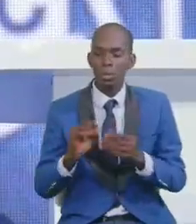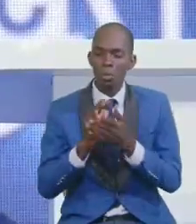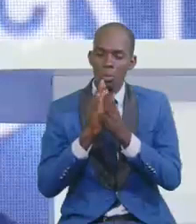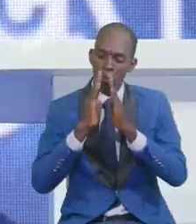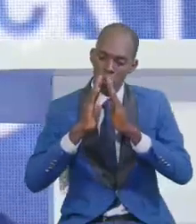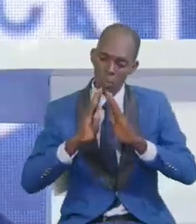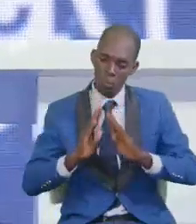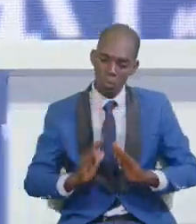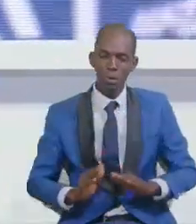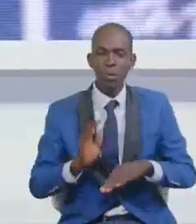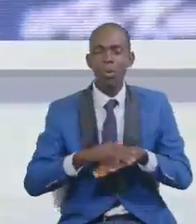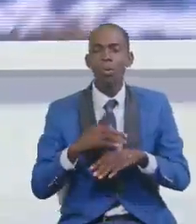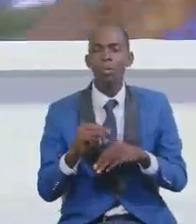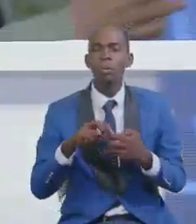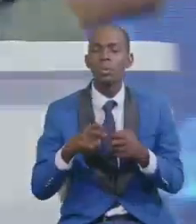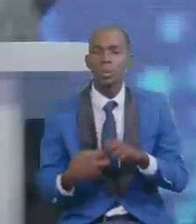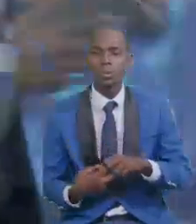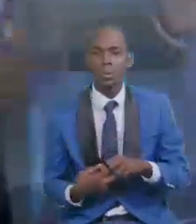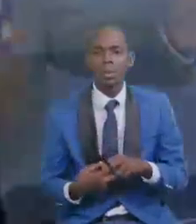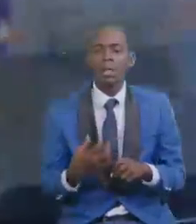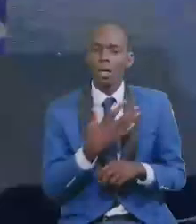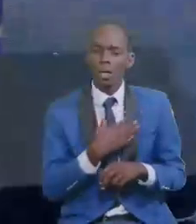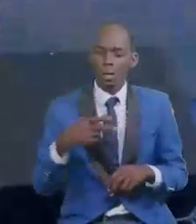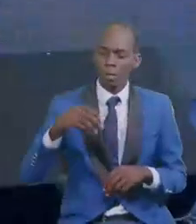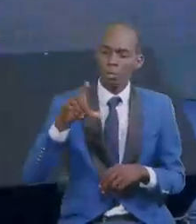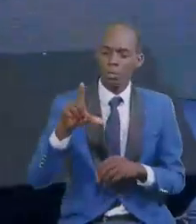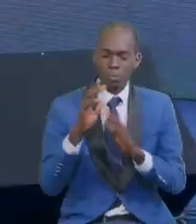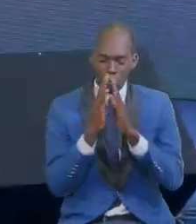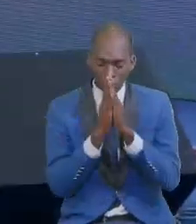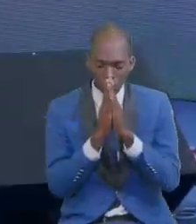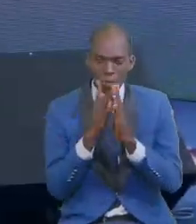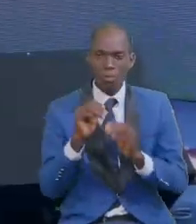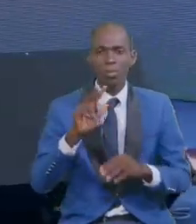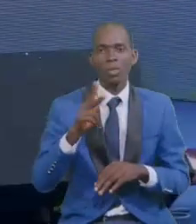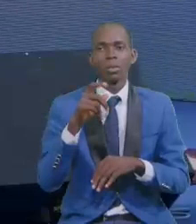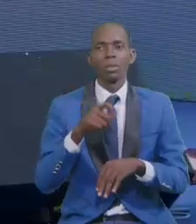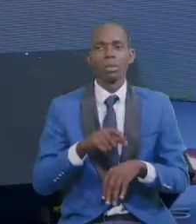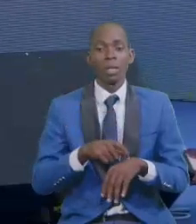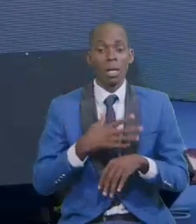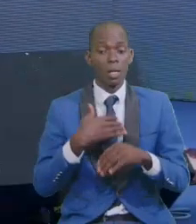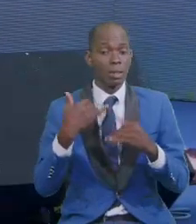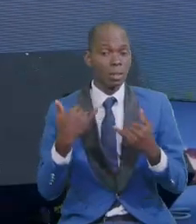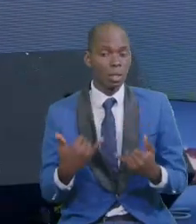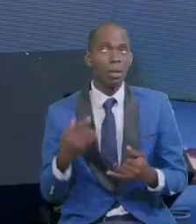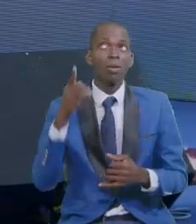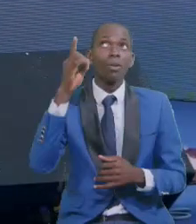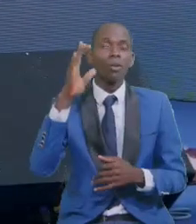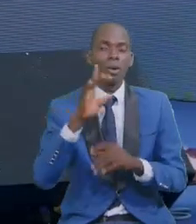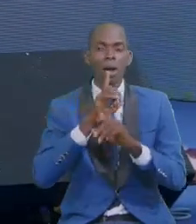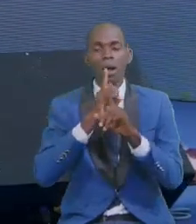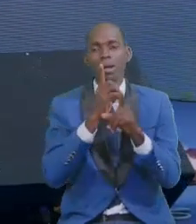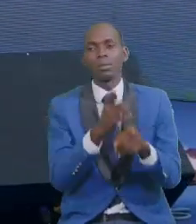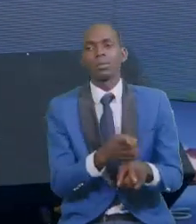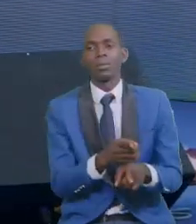situation. And he prayed the third time. And now God answered. And